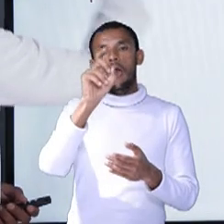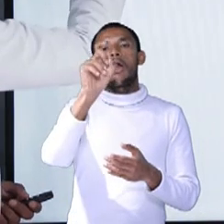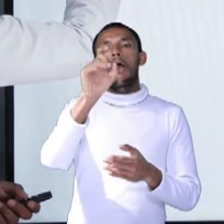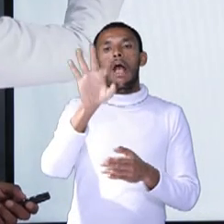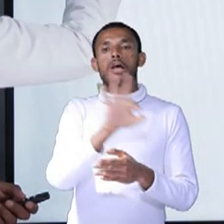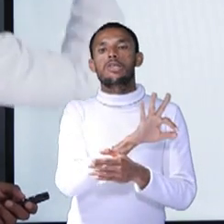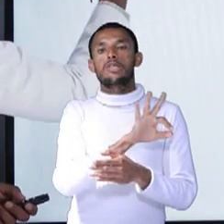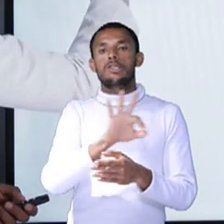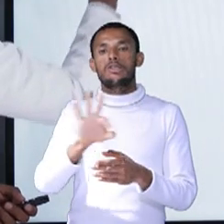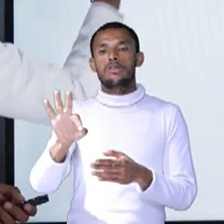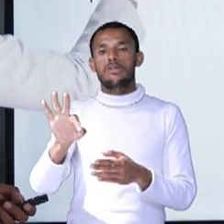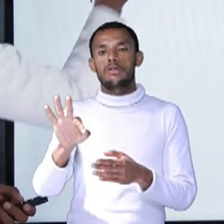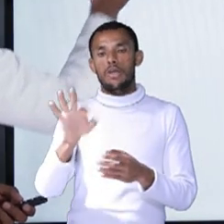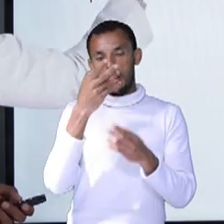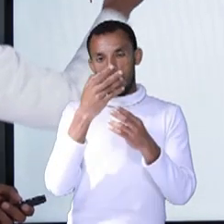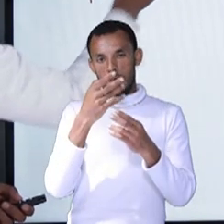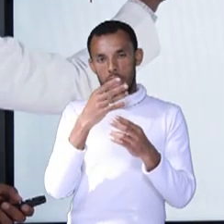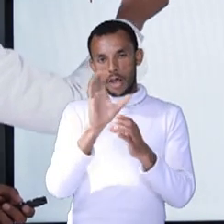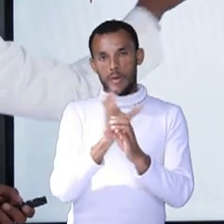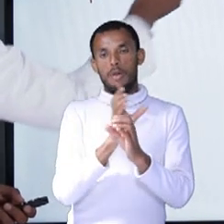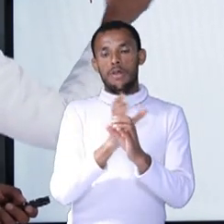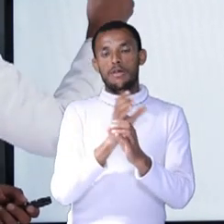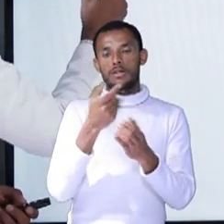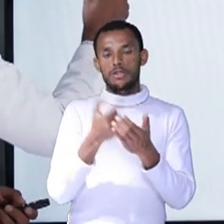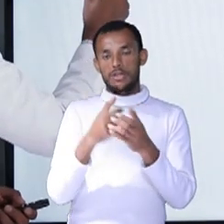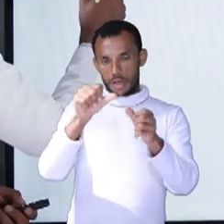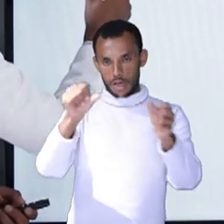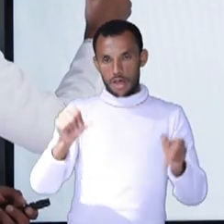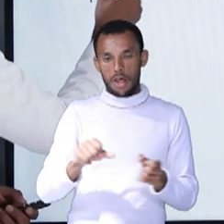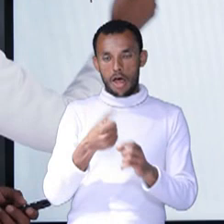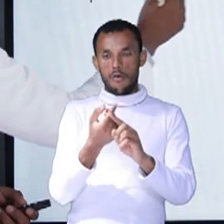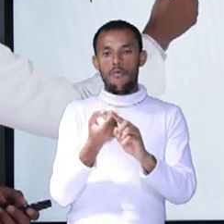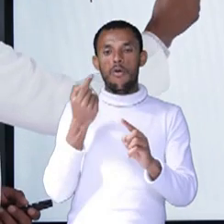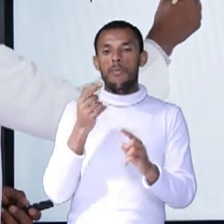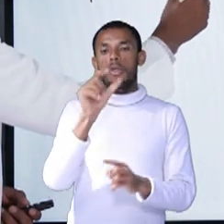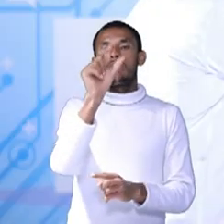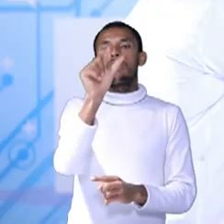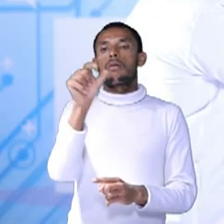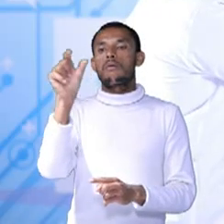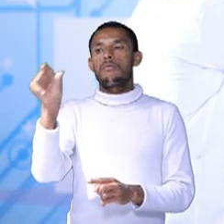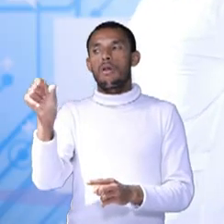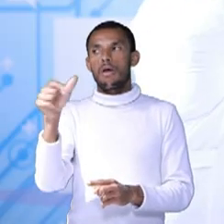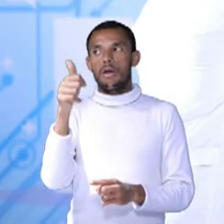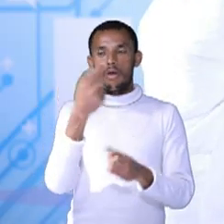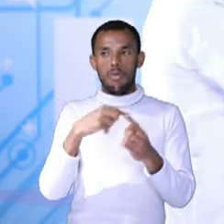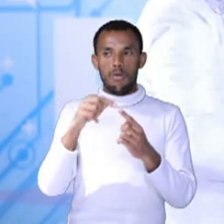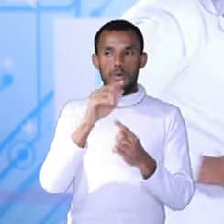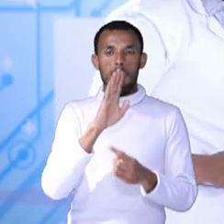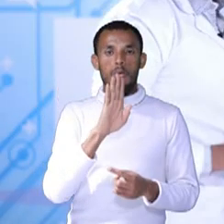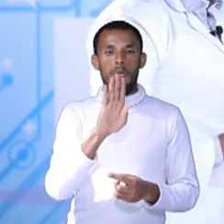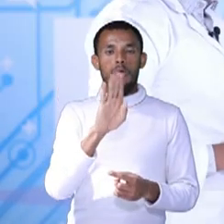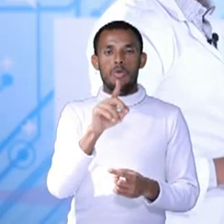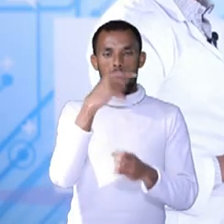assumed, x-axis, to calculate this area from interval a to b, simply